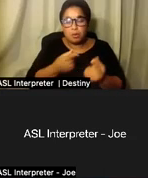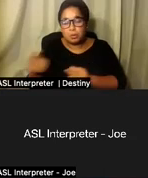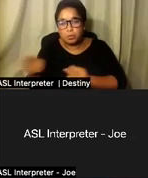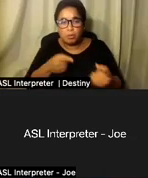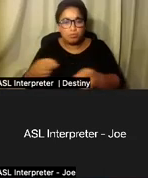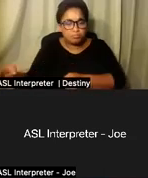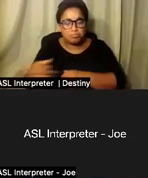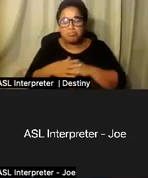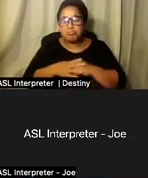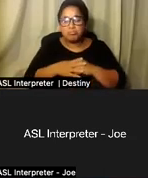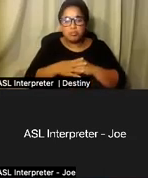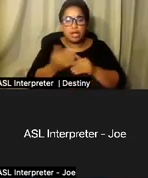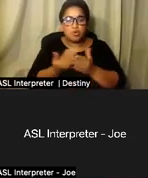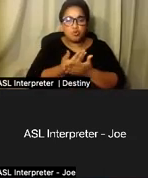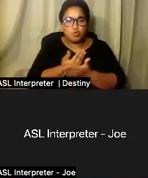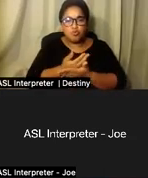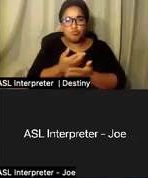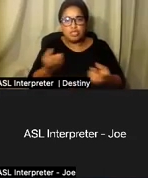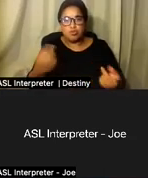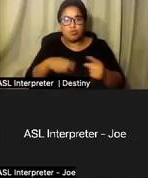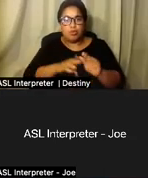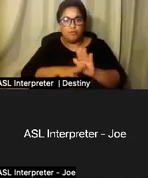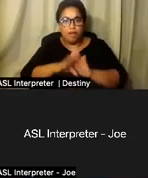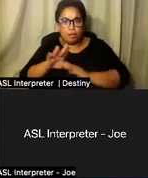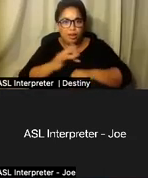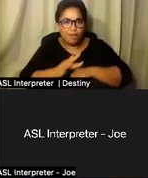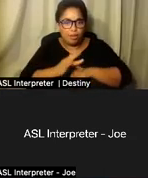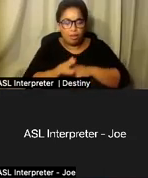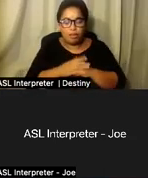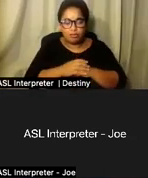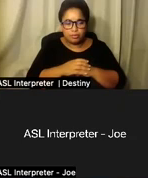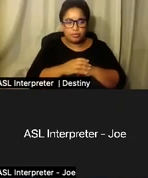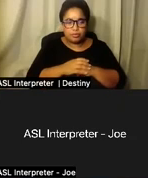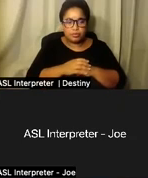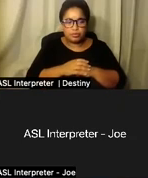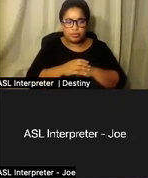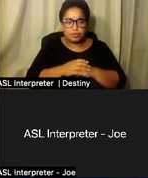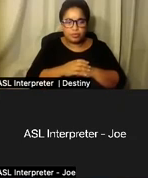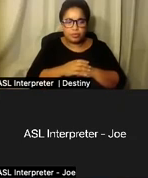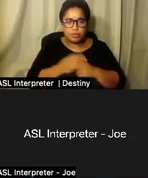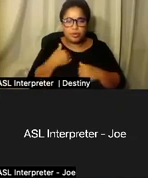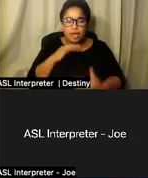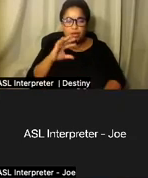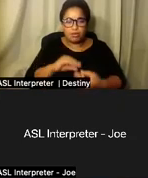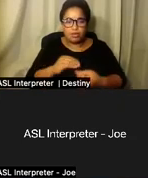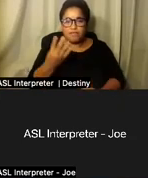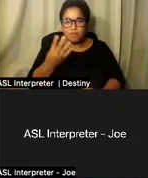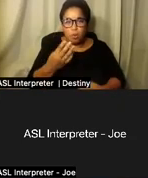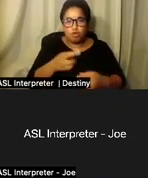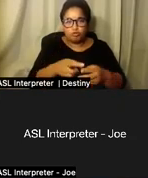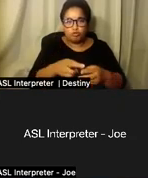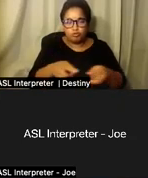information and new resources as become available. We do have 4 regions, ECA